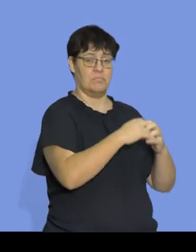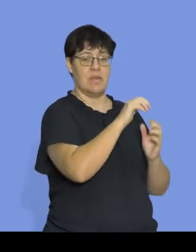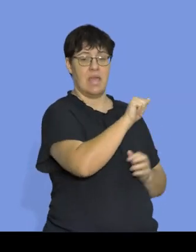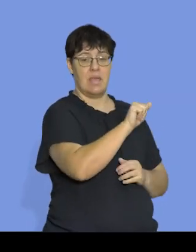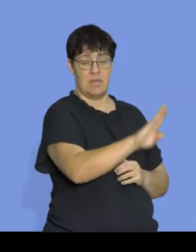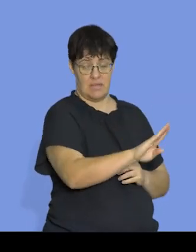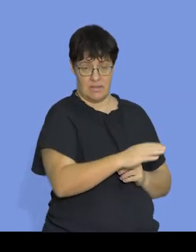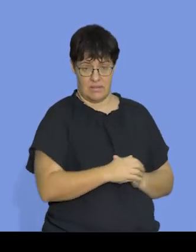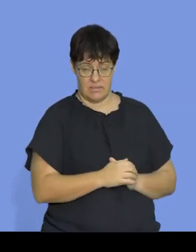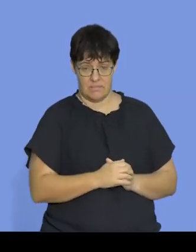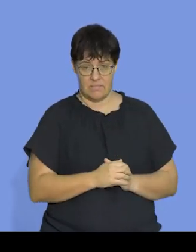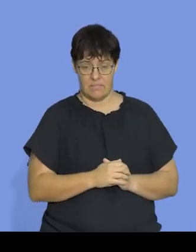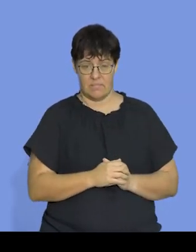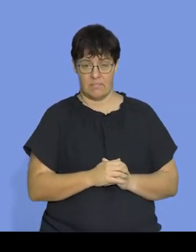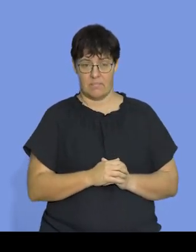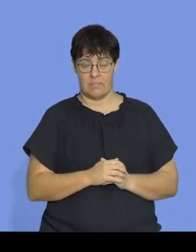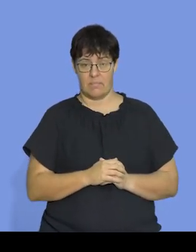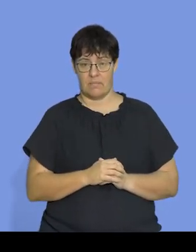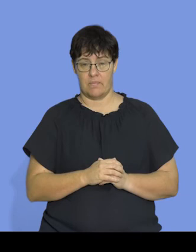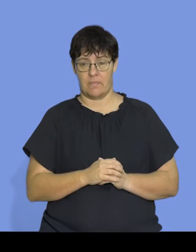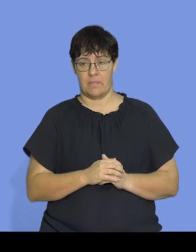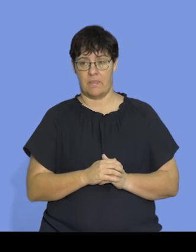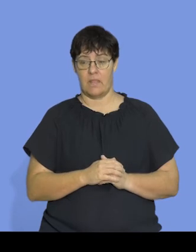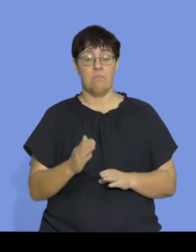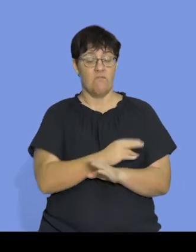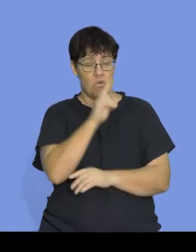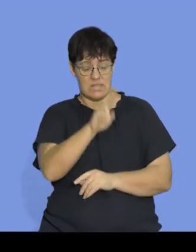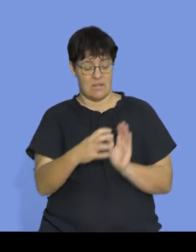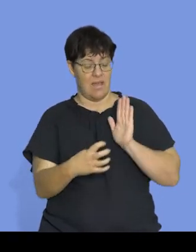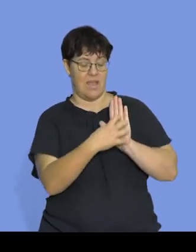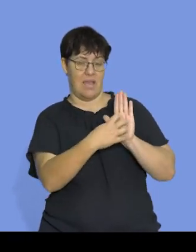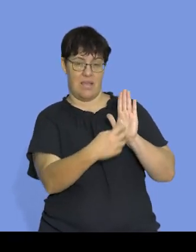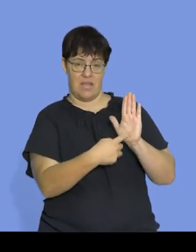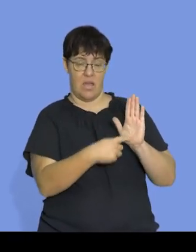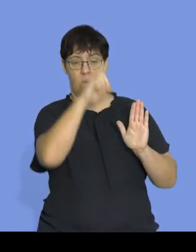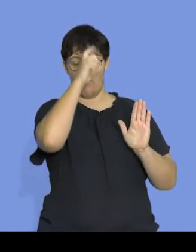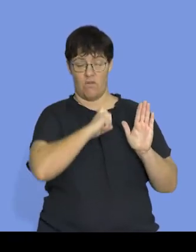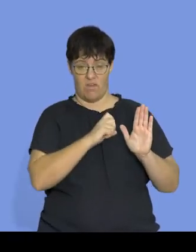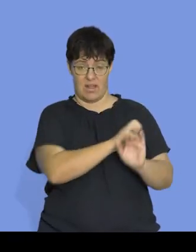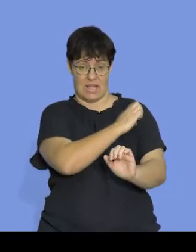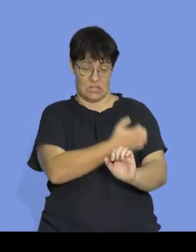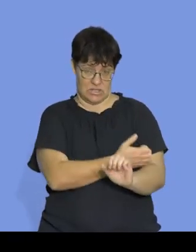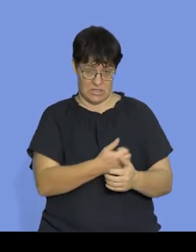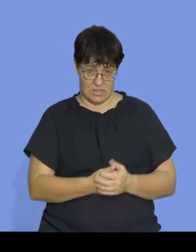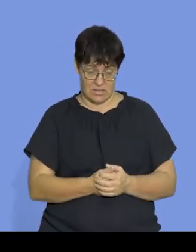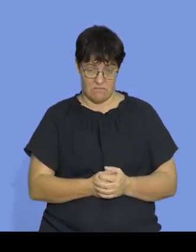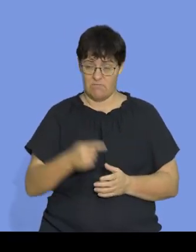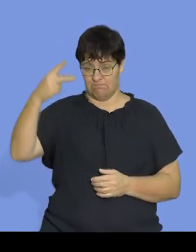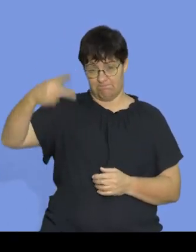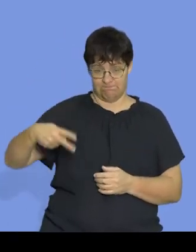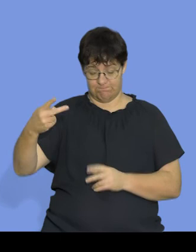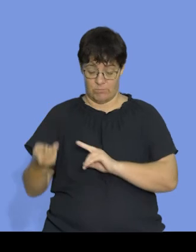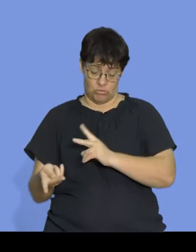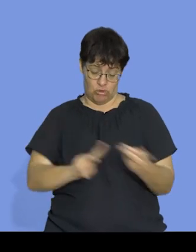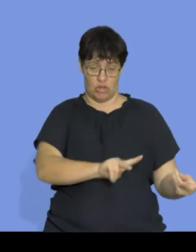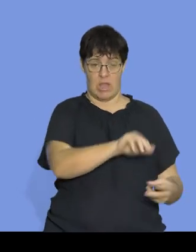then the first question, before we look at the question, here is the energy profile of this particular hypothetical